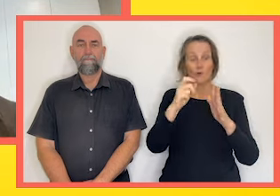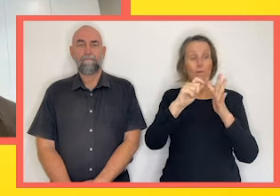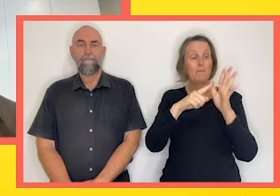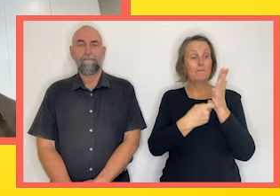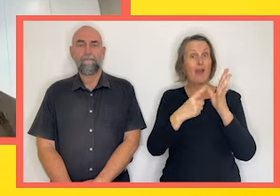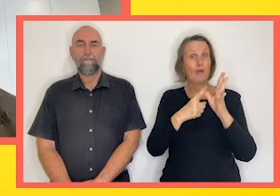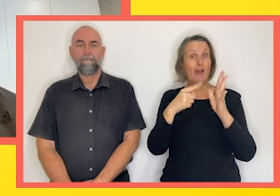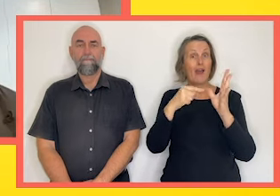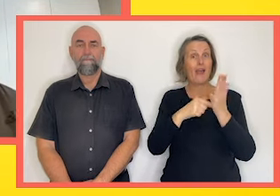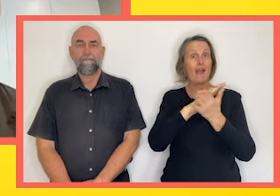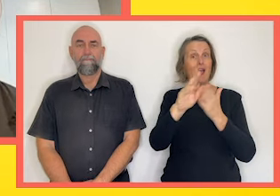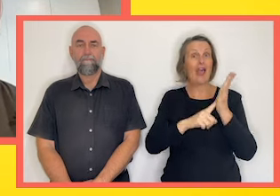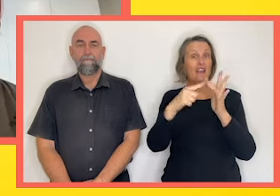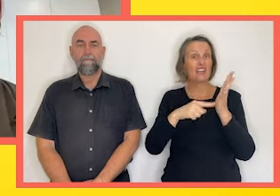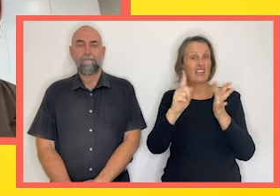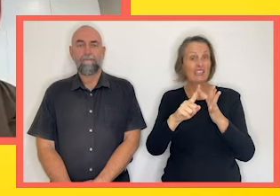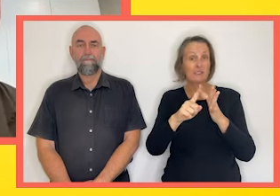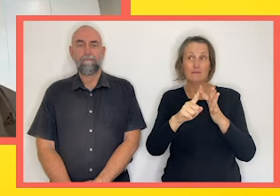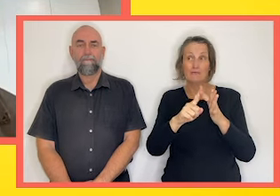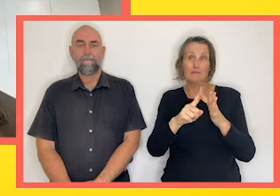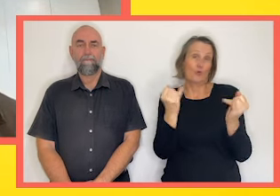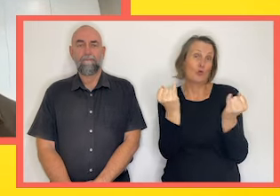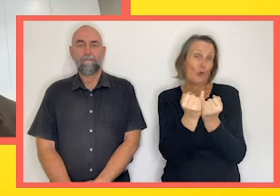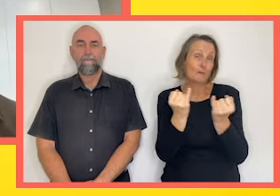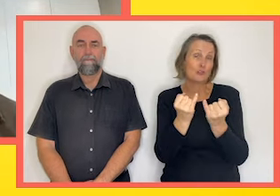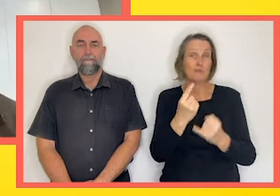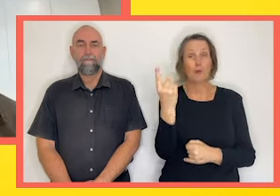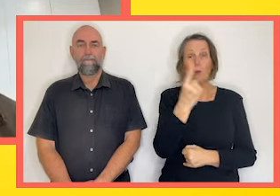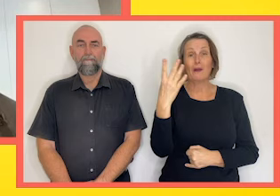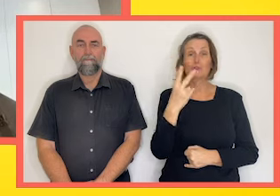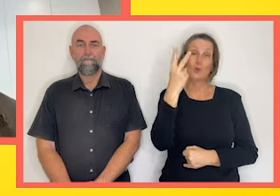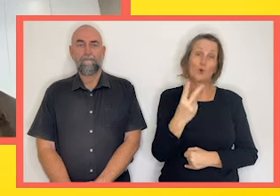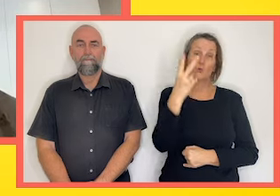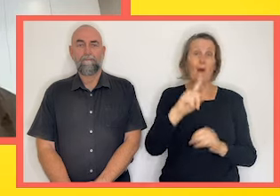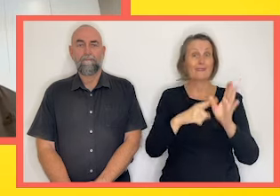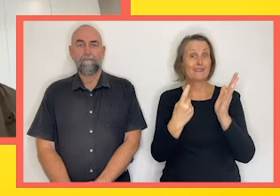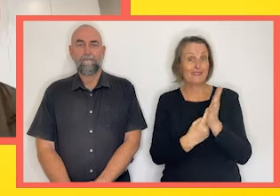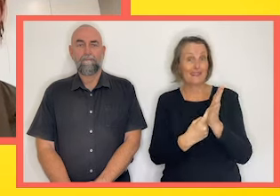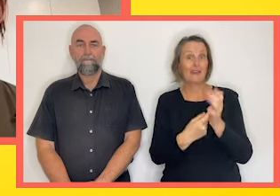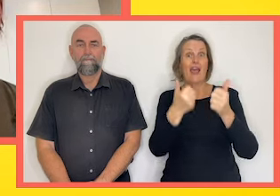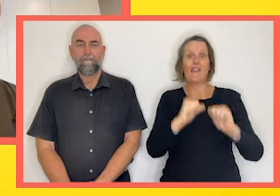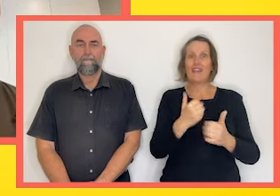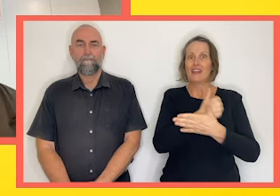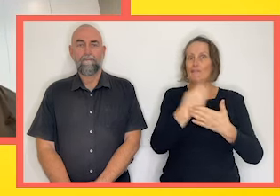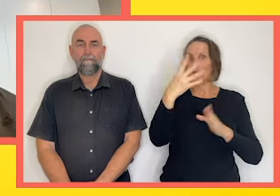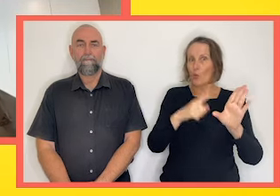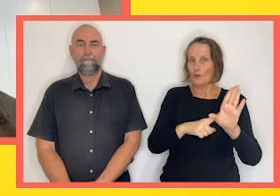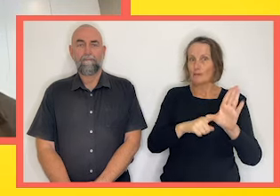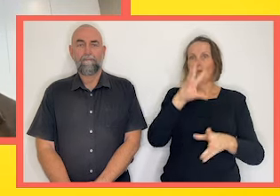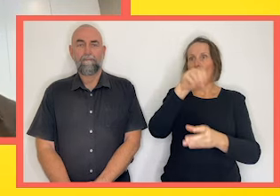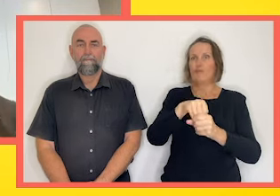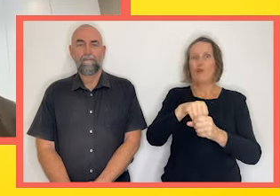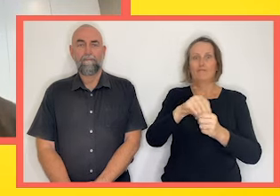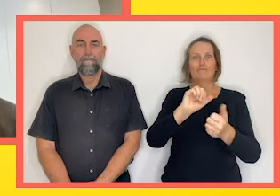para athlete, we only get to compete once or twice a year at the max, and then have to turn it on for the games every 4 years. So it's really important that I think